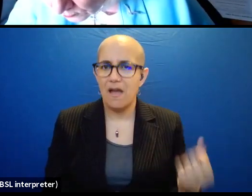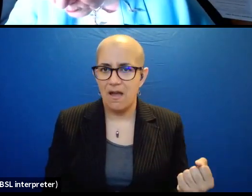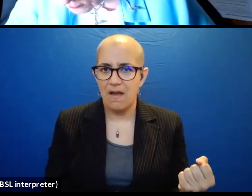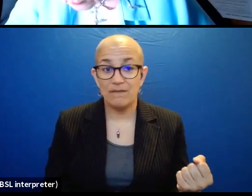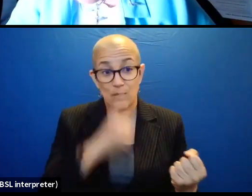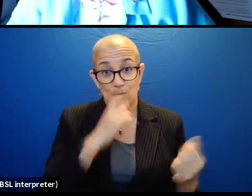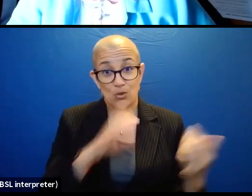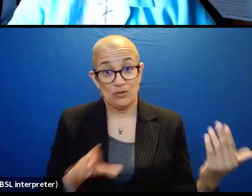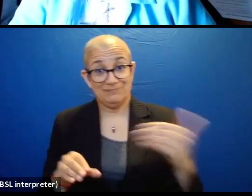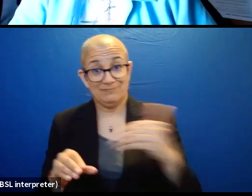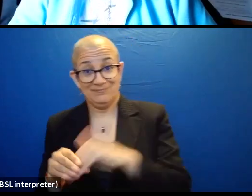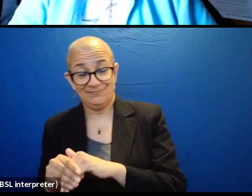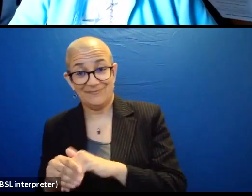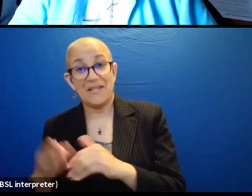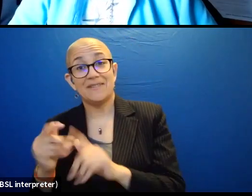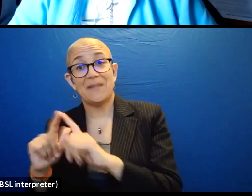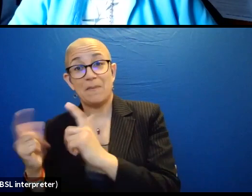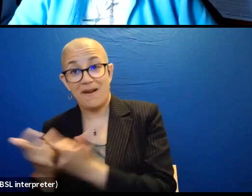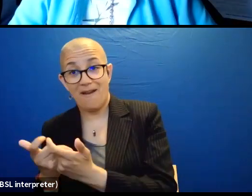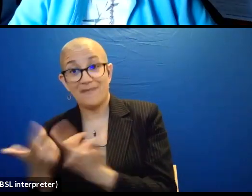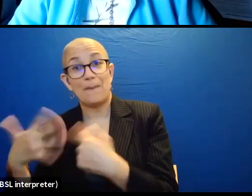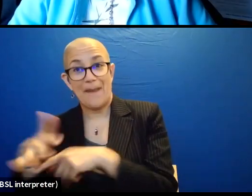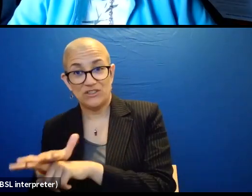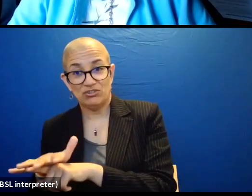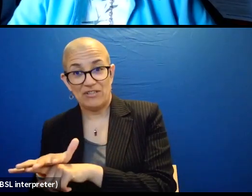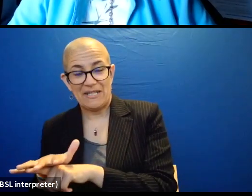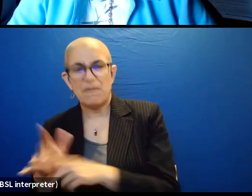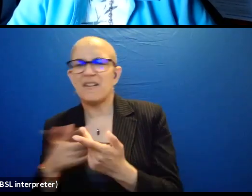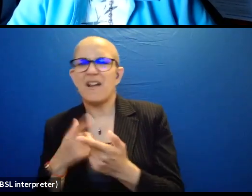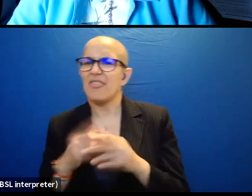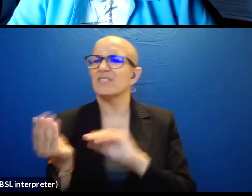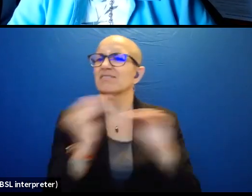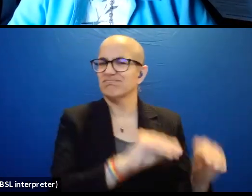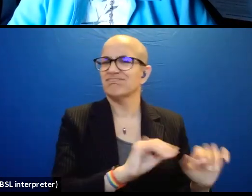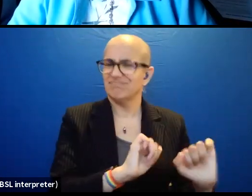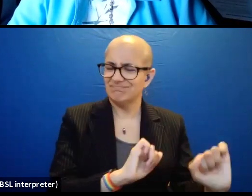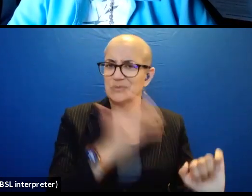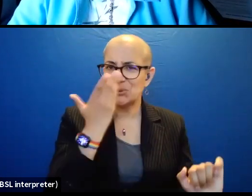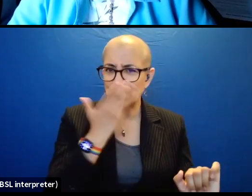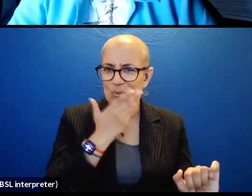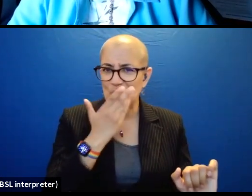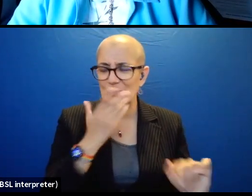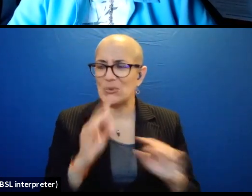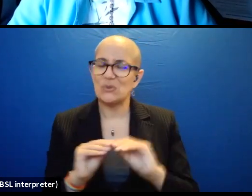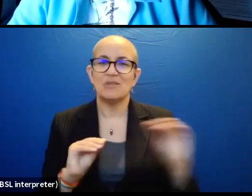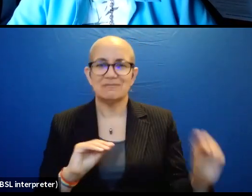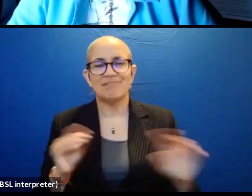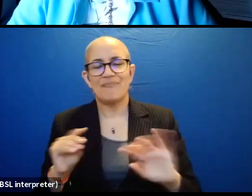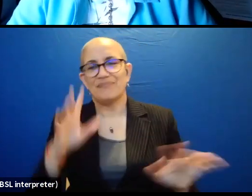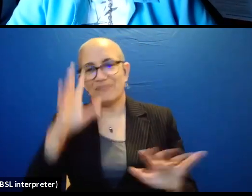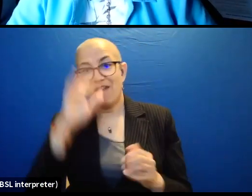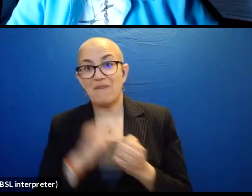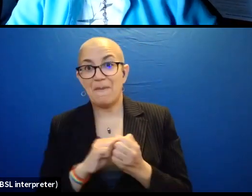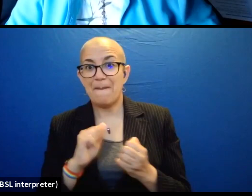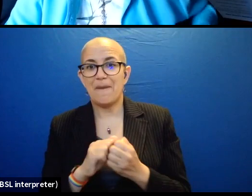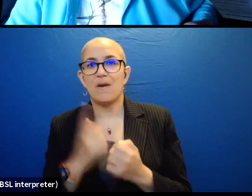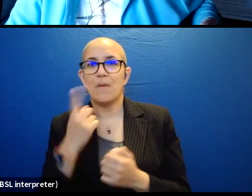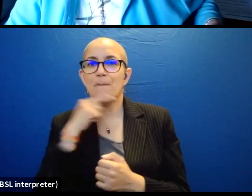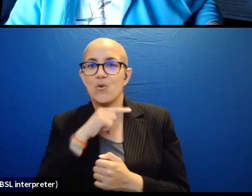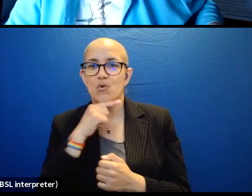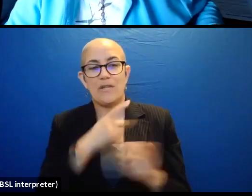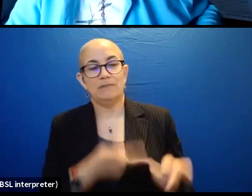some classes and not others in a mainstream setting, and then be able to go somewhere else afterwards. And I remember that there was this boy who came to